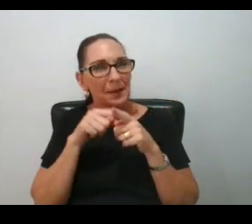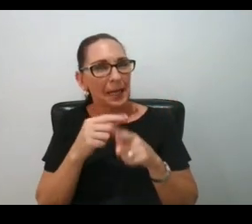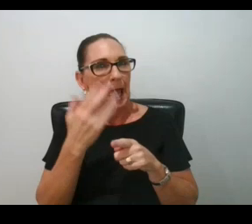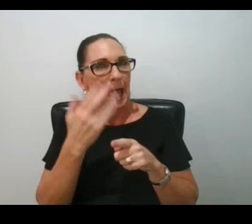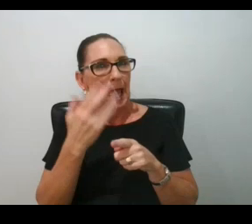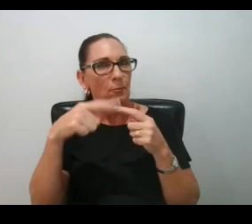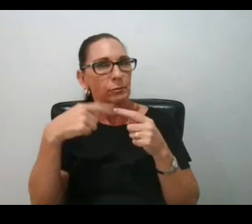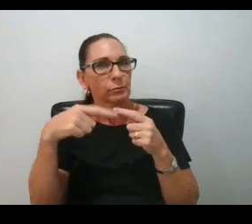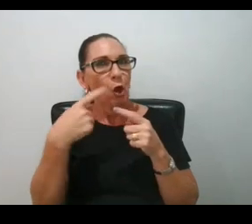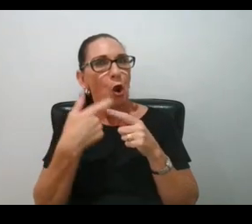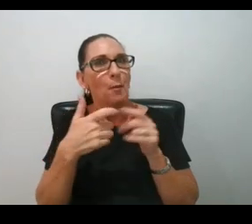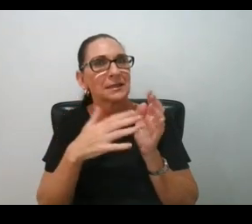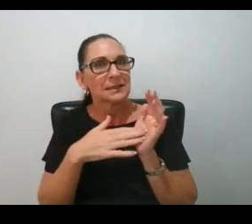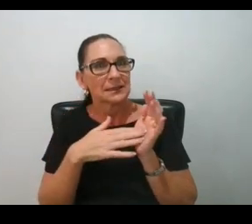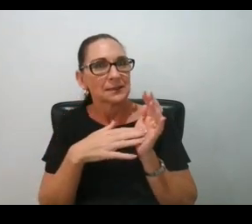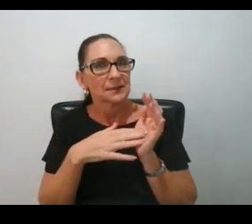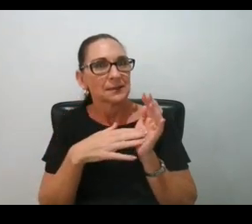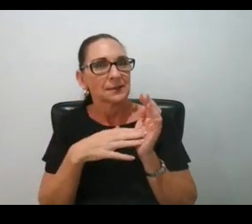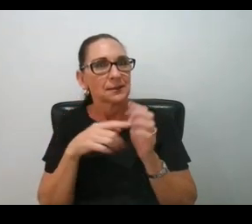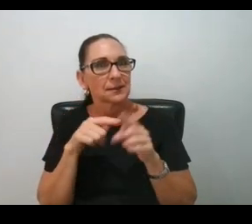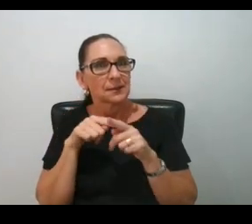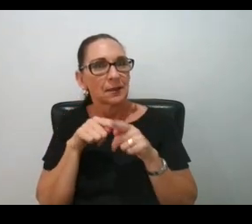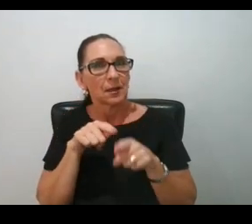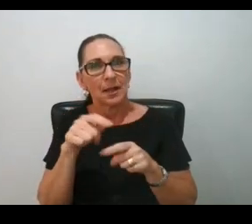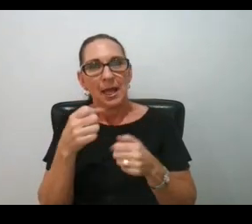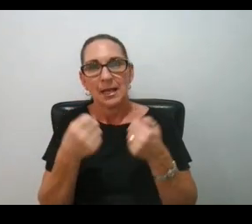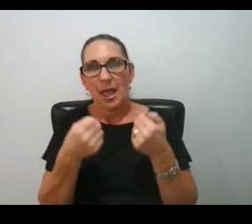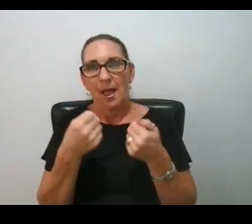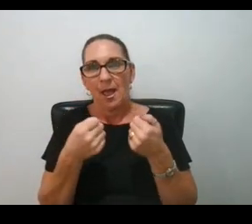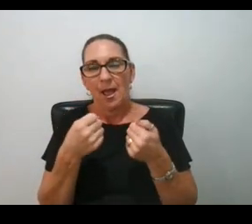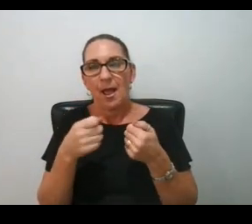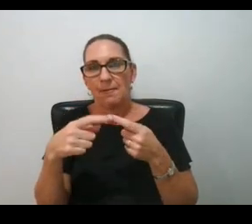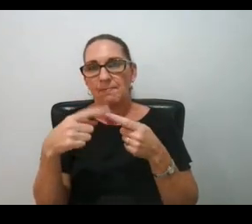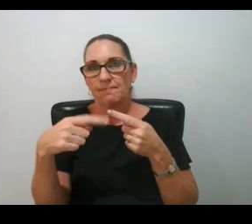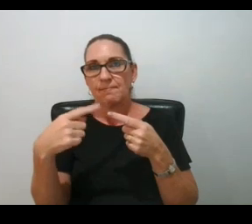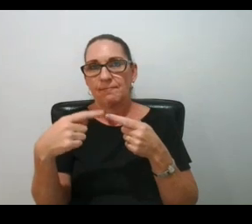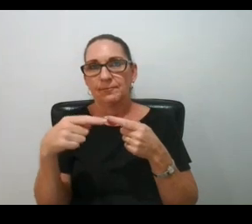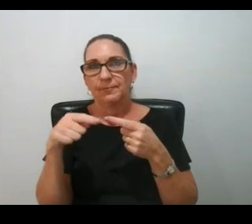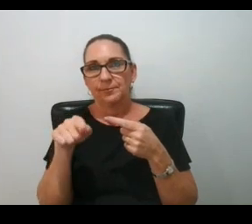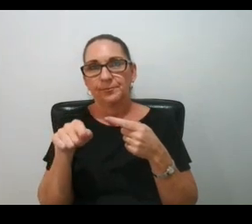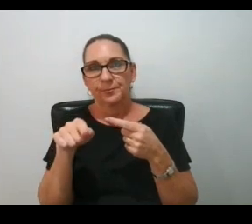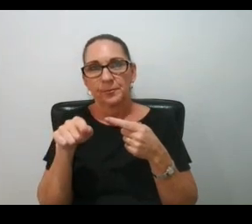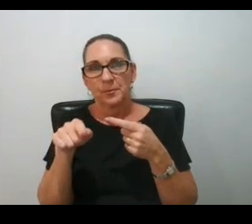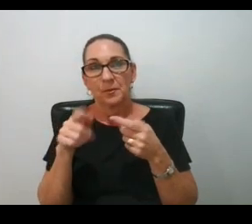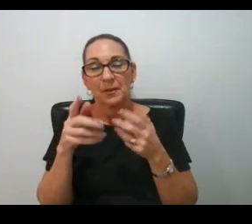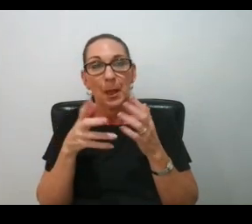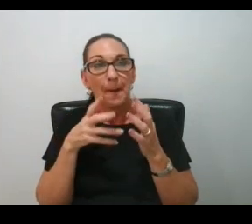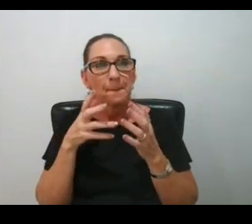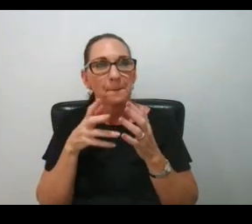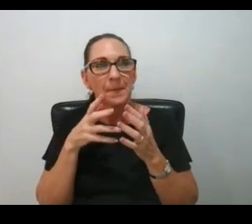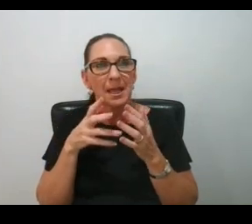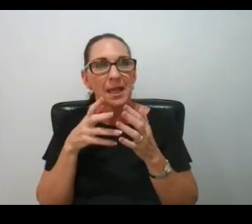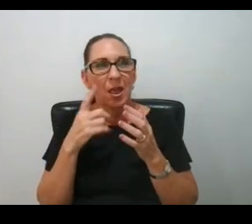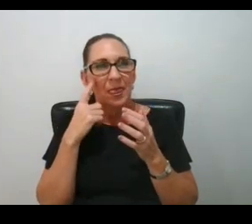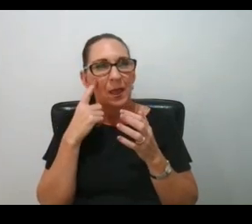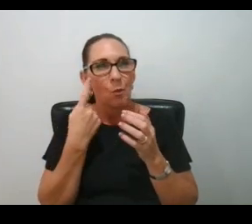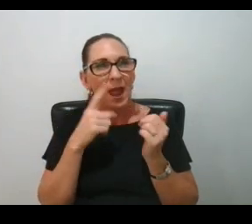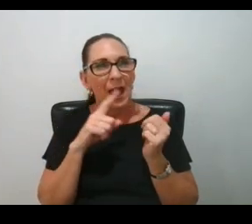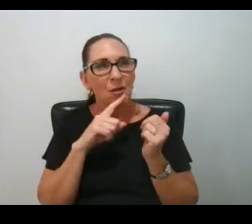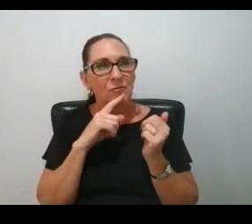is on the clock, on the speedo. And that dividing line from memory is